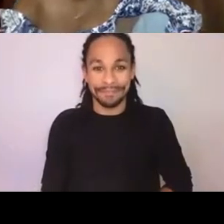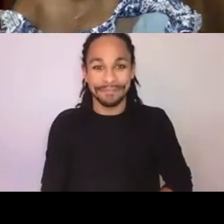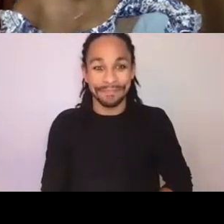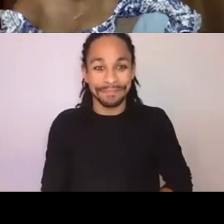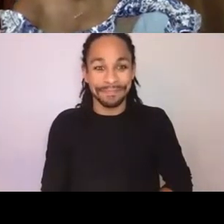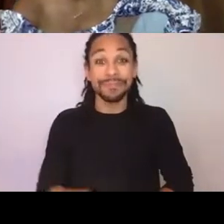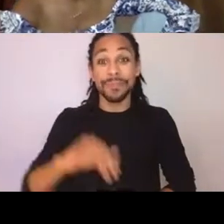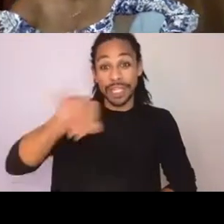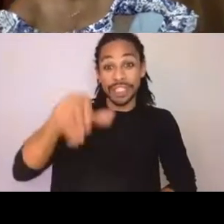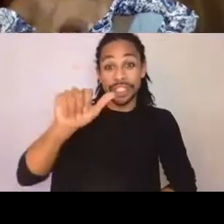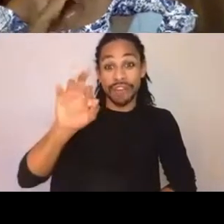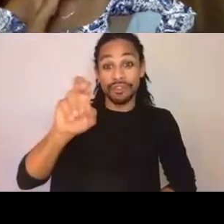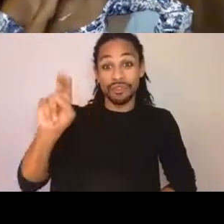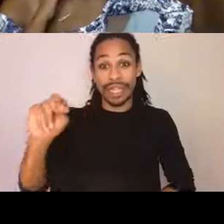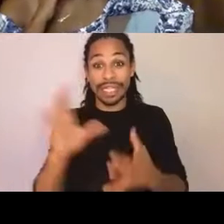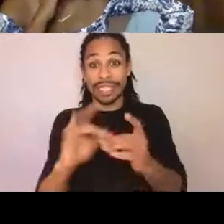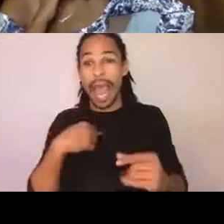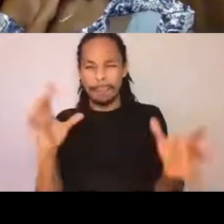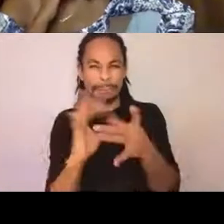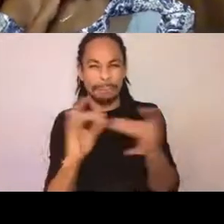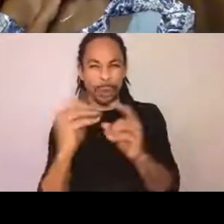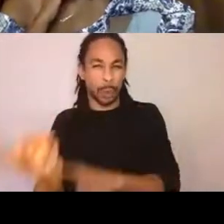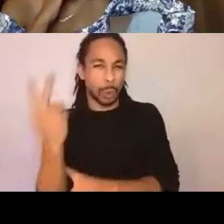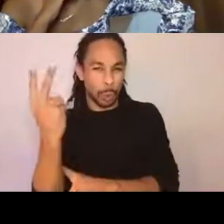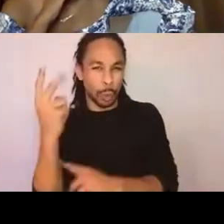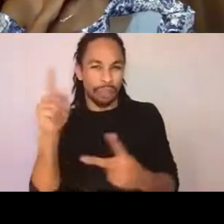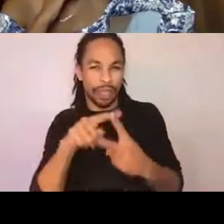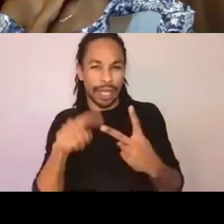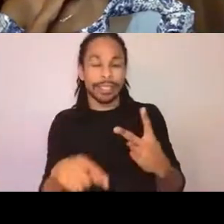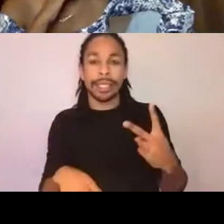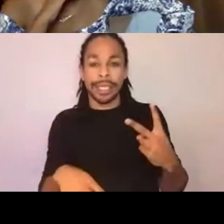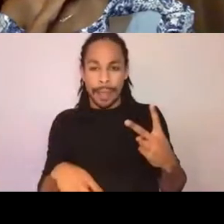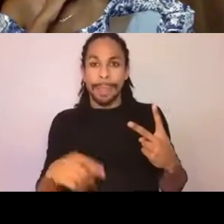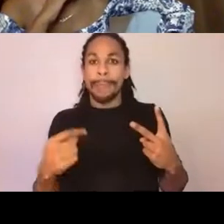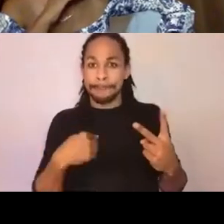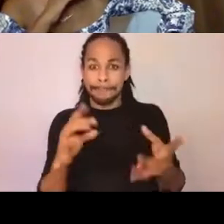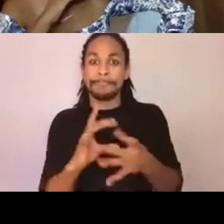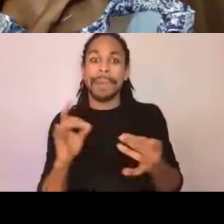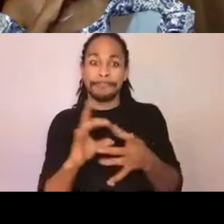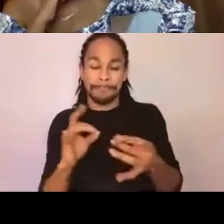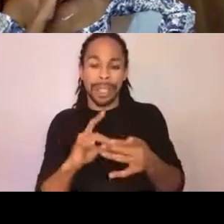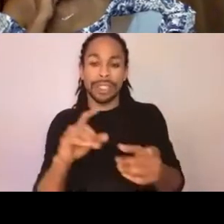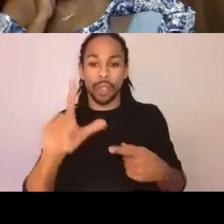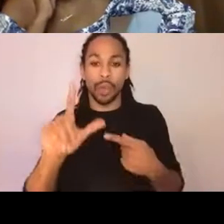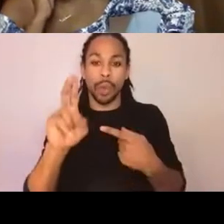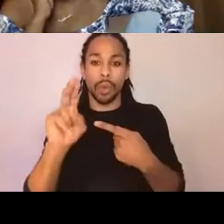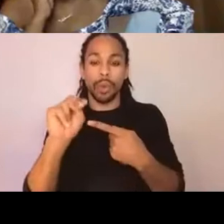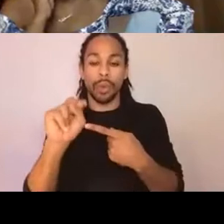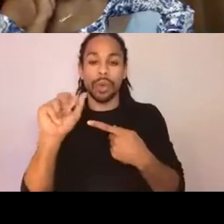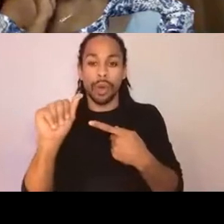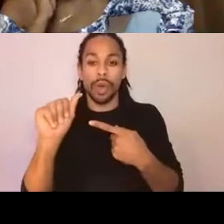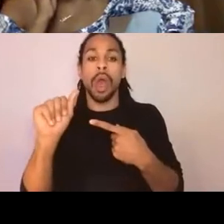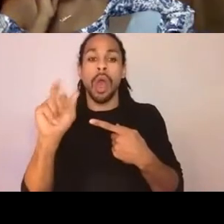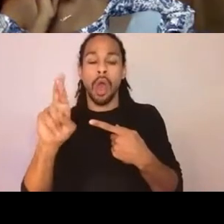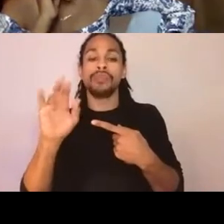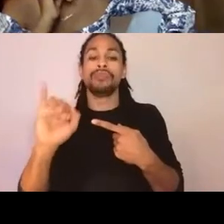I'll mention two things. I did mention Minari earlier, the film, which I encourage. It's releasing next year, so I encourage everyone to